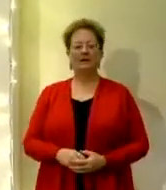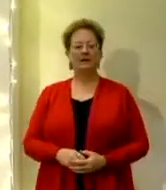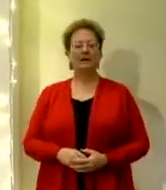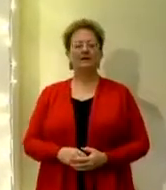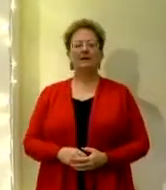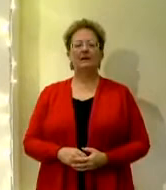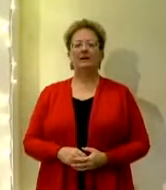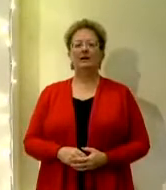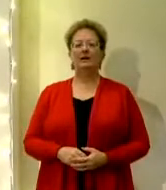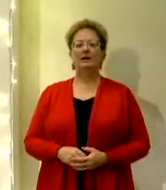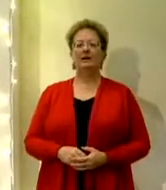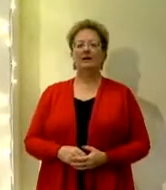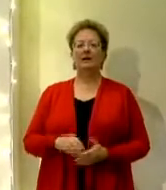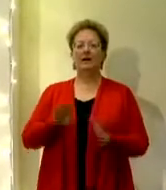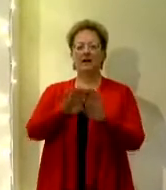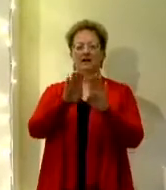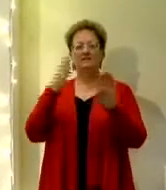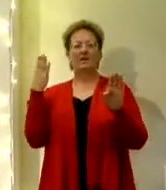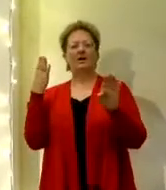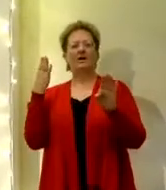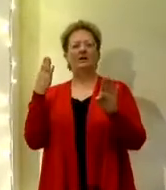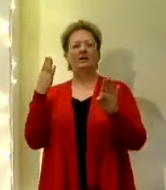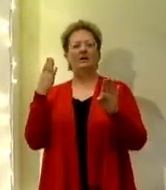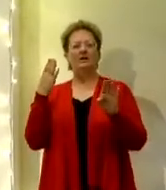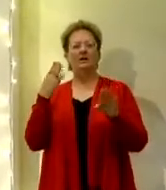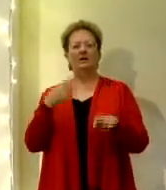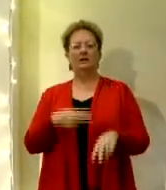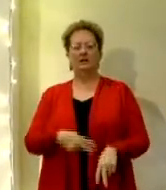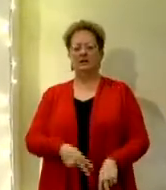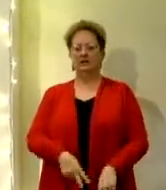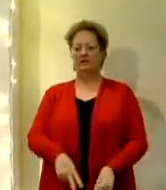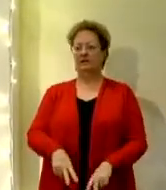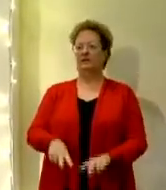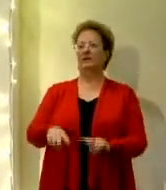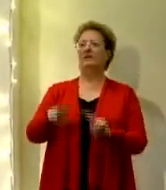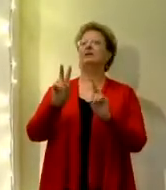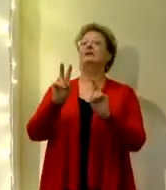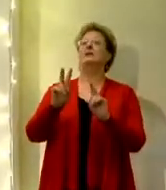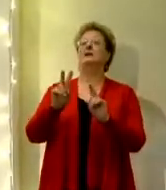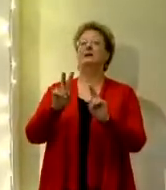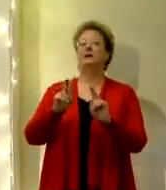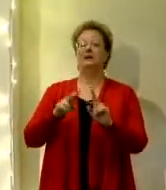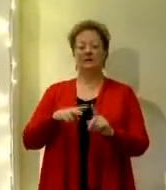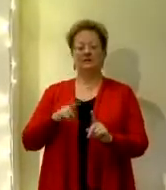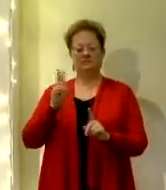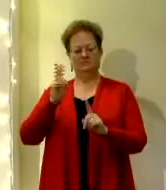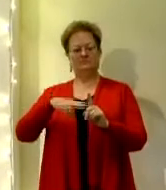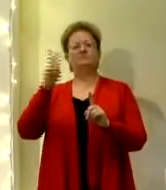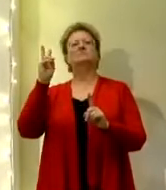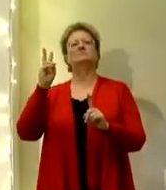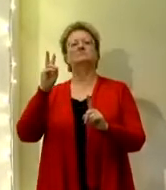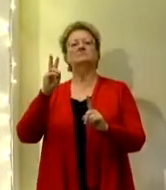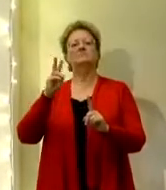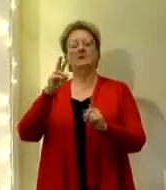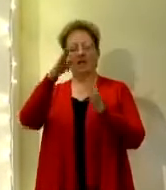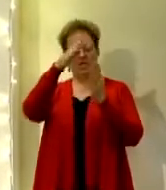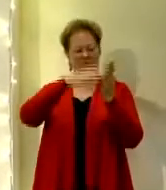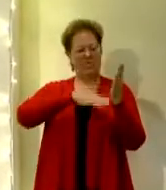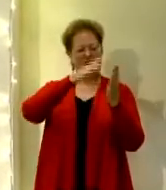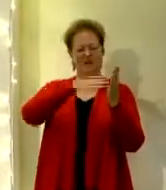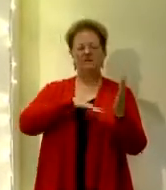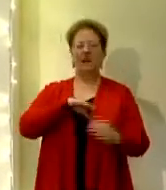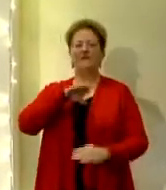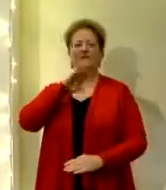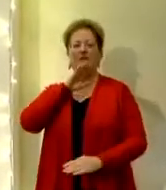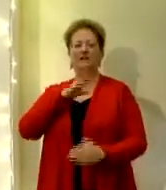her door, I opened it, and still, it was like she didn't even miss a beat. She again hit that litany of everything